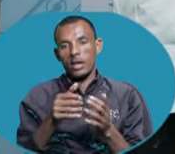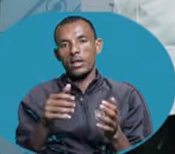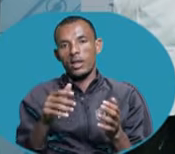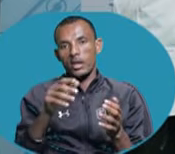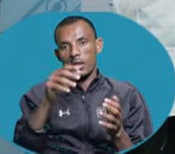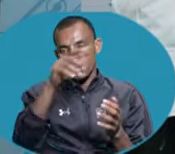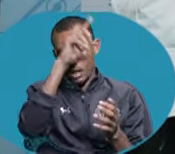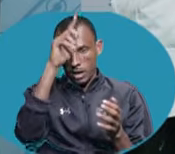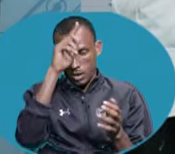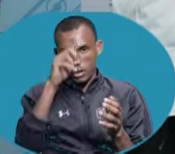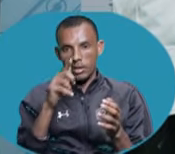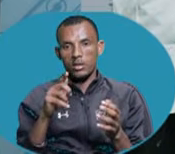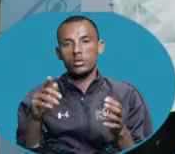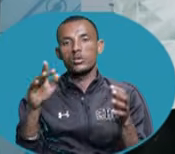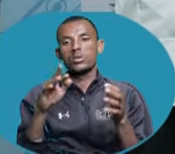non-aggression impact?